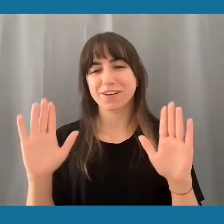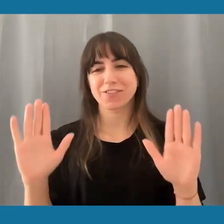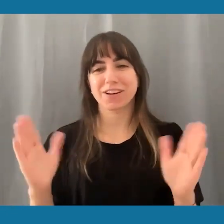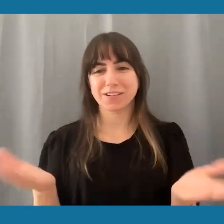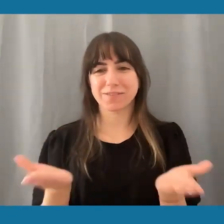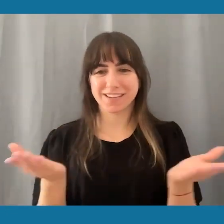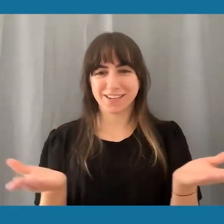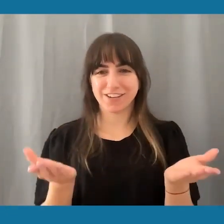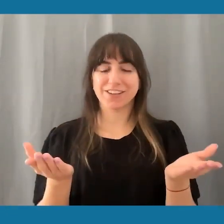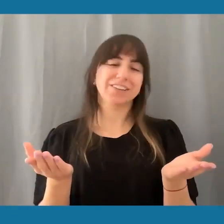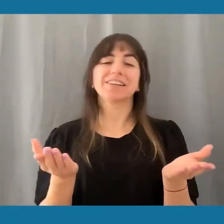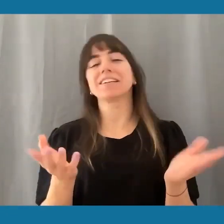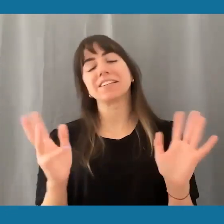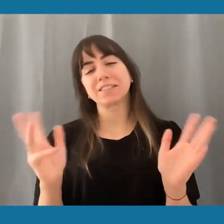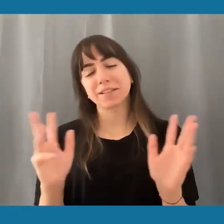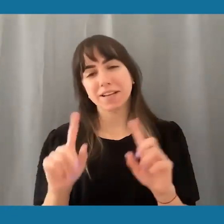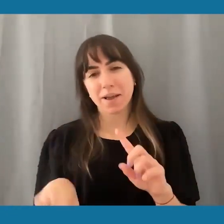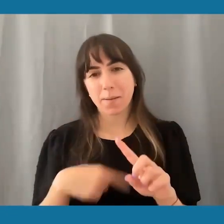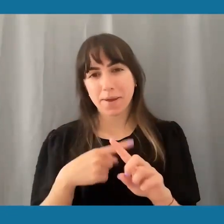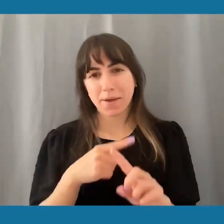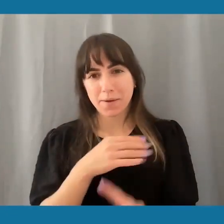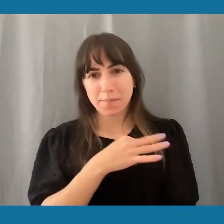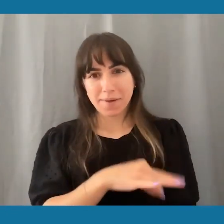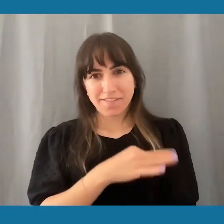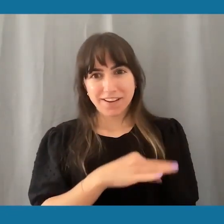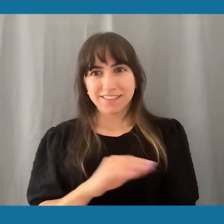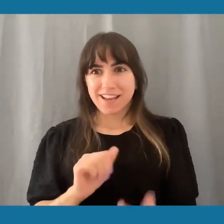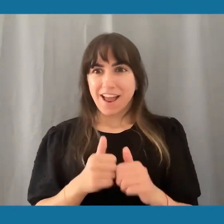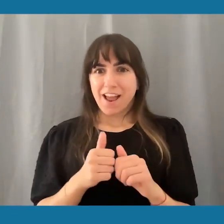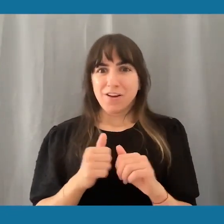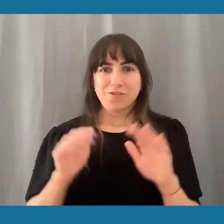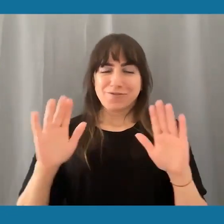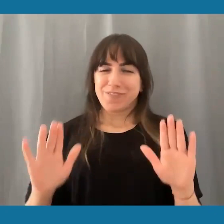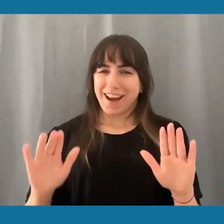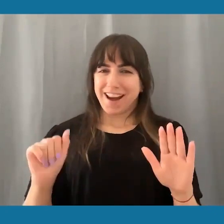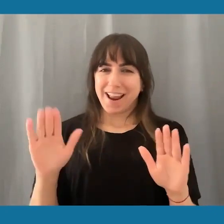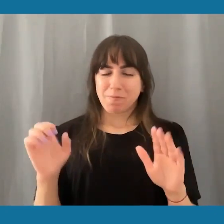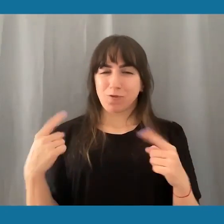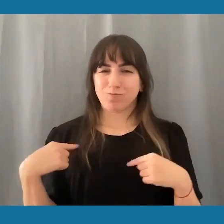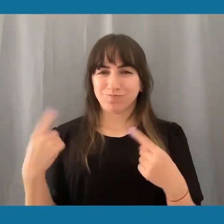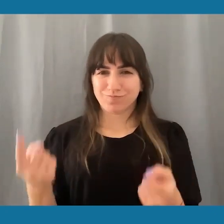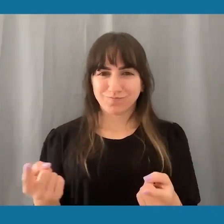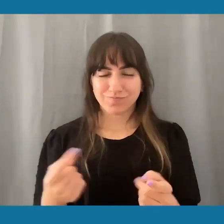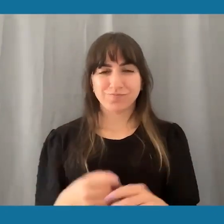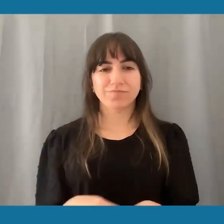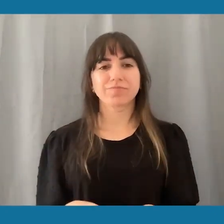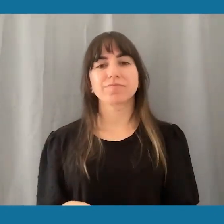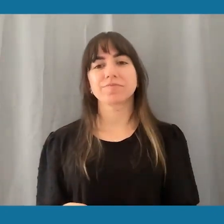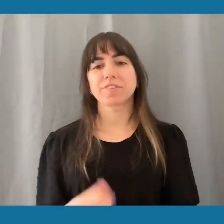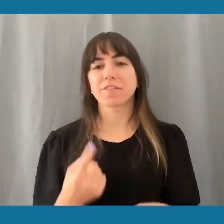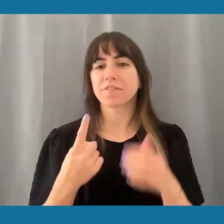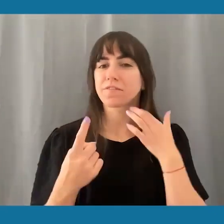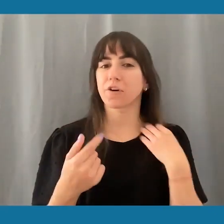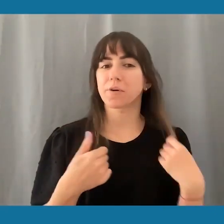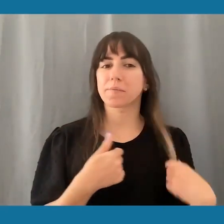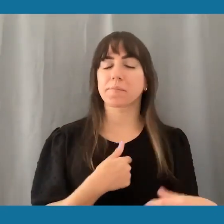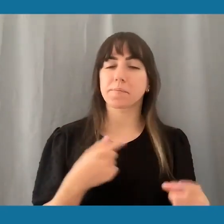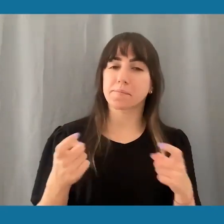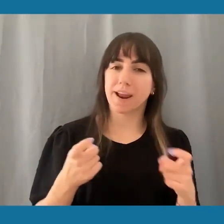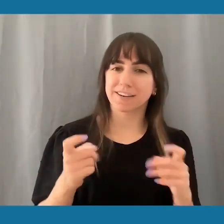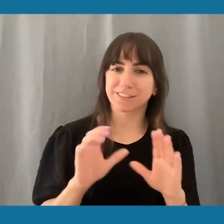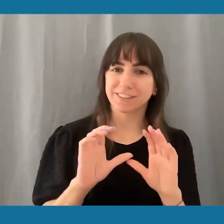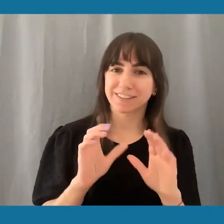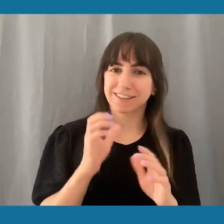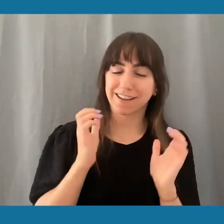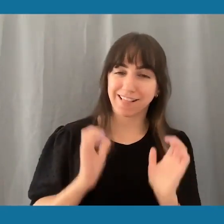for my managing of our clients' lives and their daily caretaking needs. So